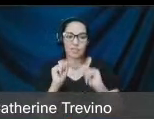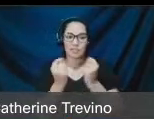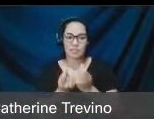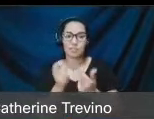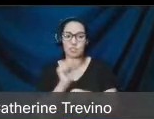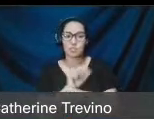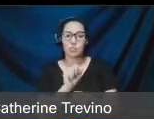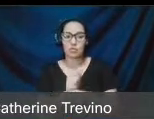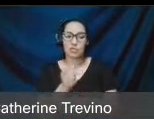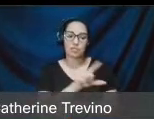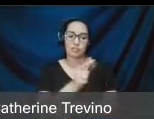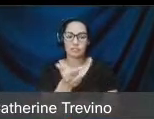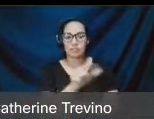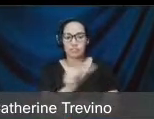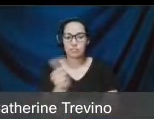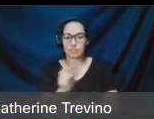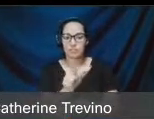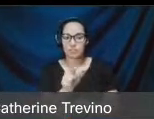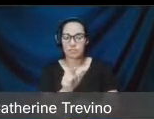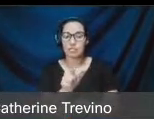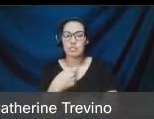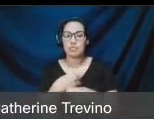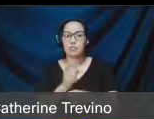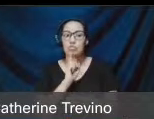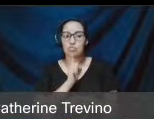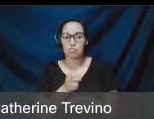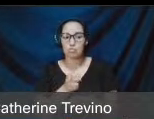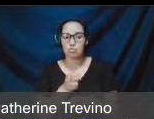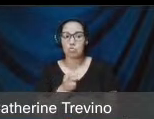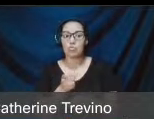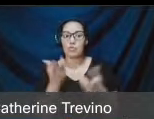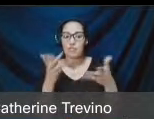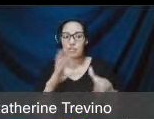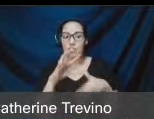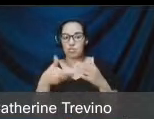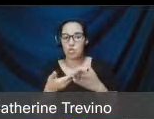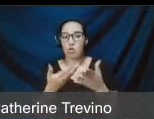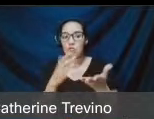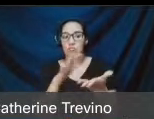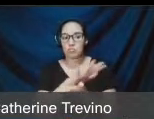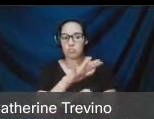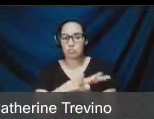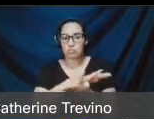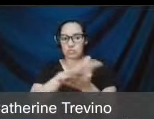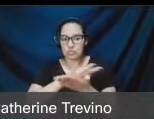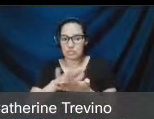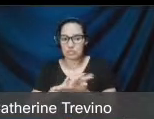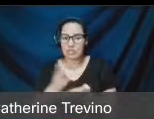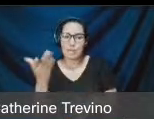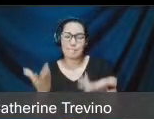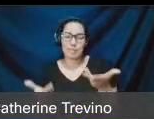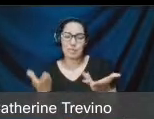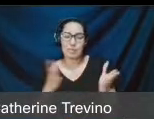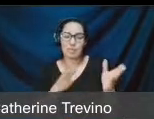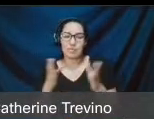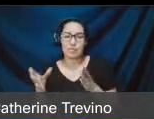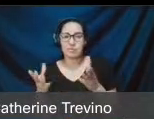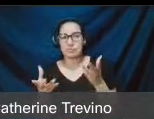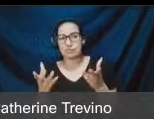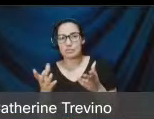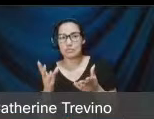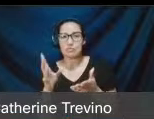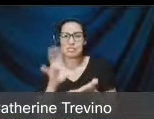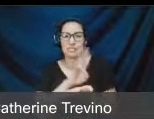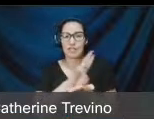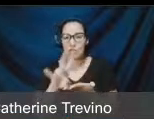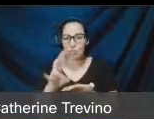day to complete all of the sites, probably over the next 7 weeks, we